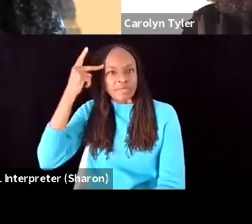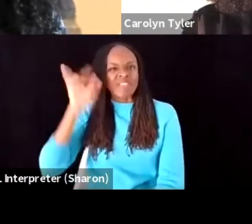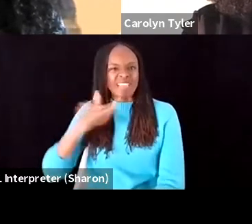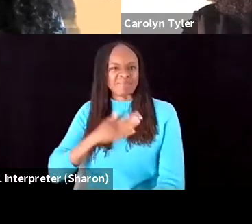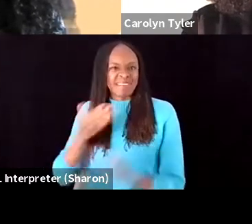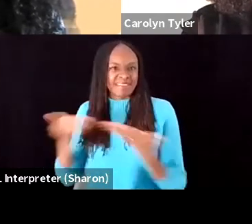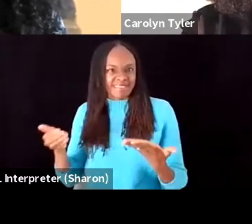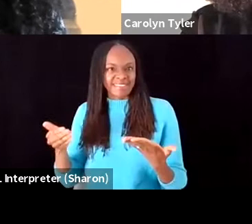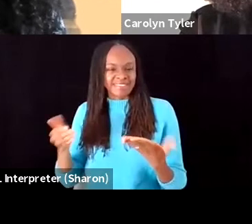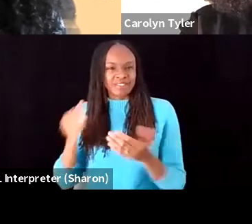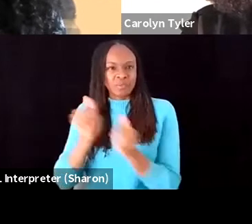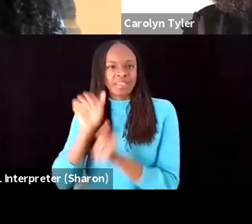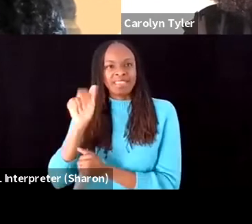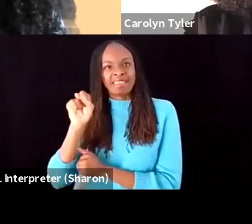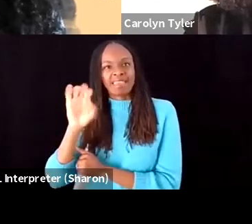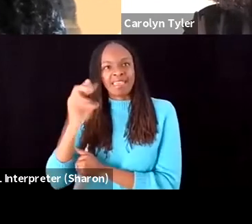anchoring. But look, I've purposely avoided,